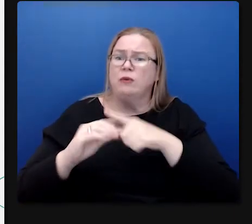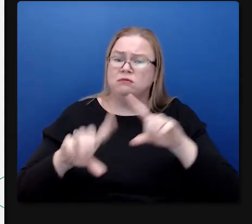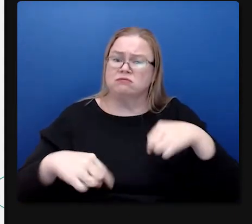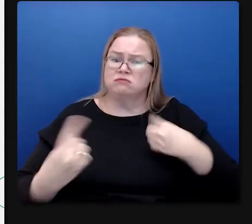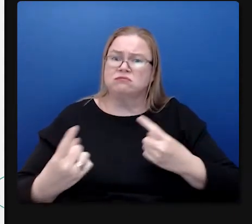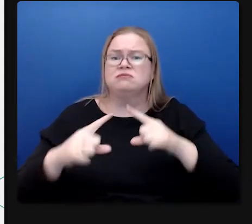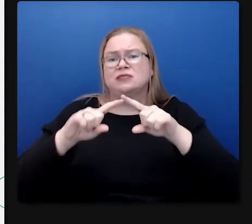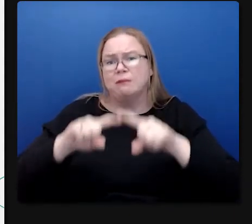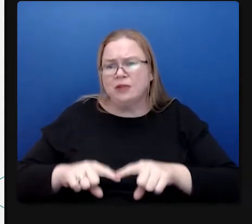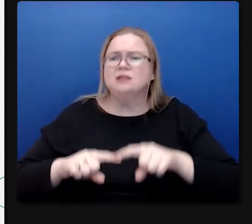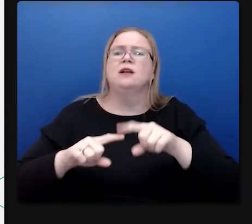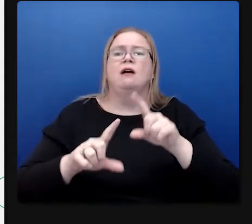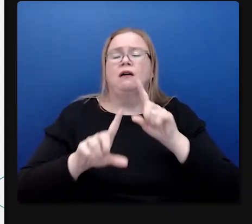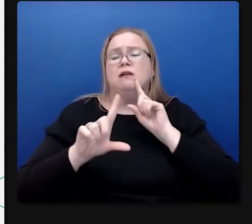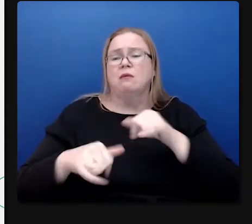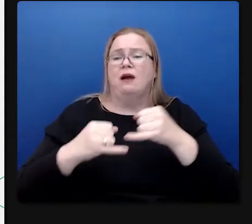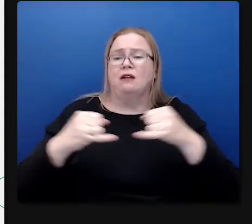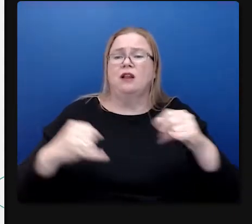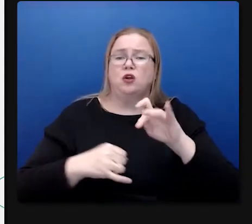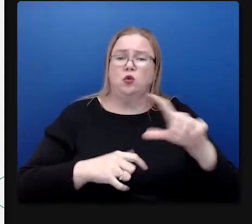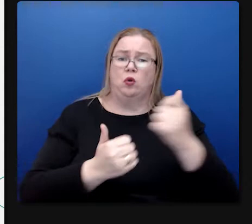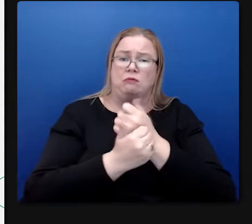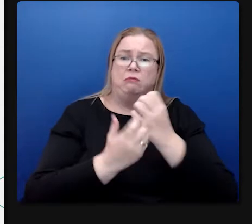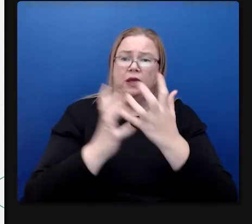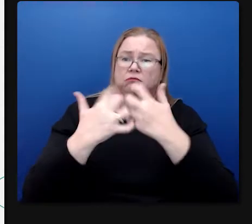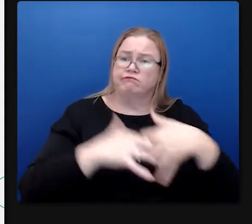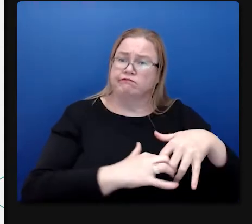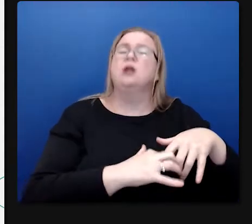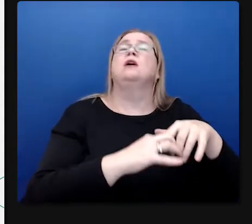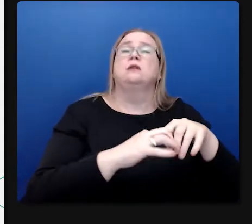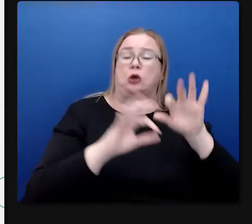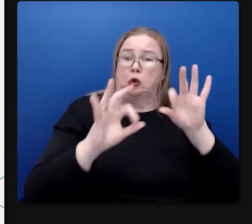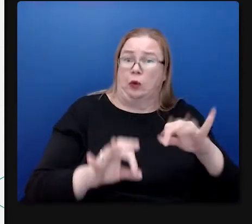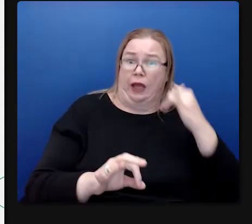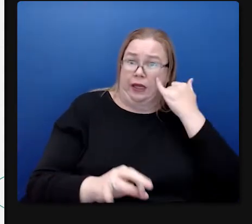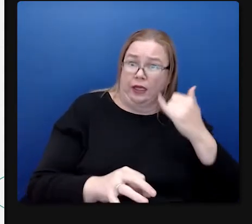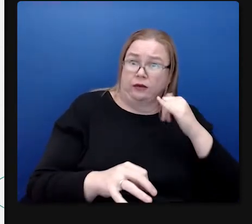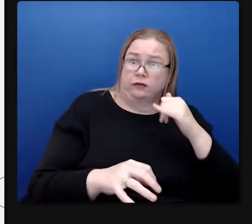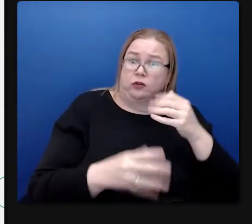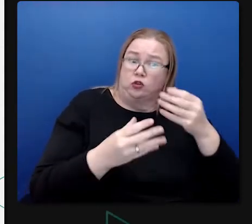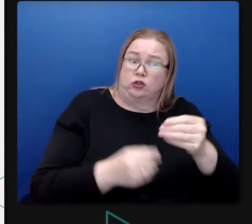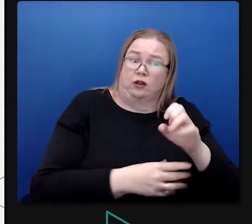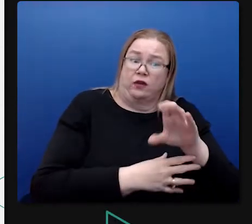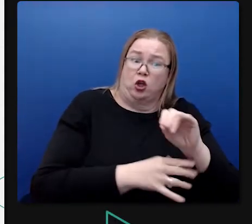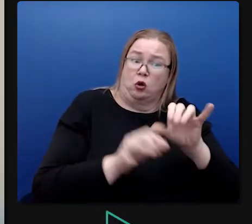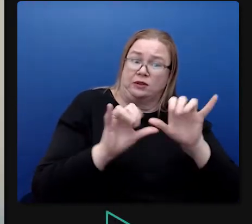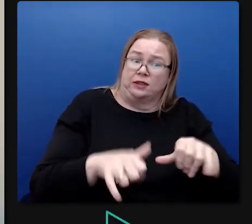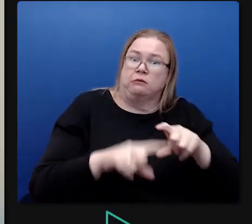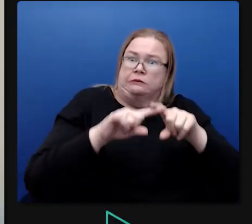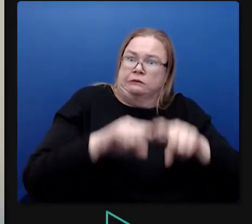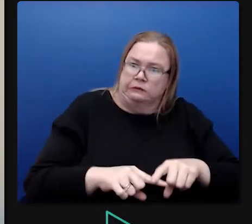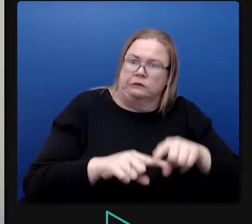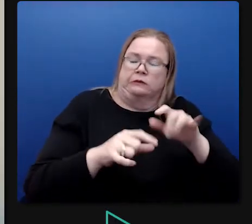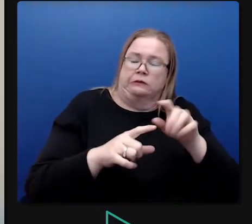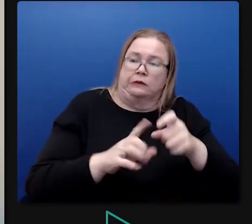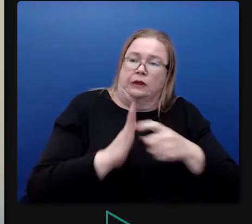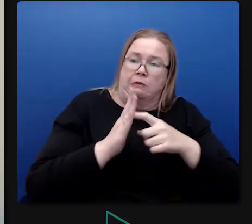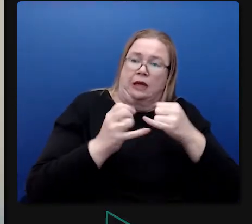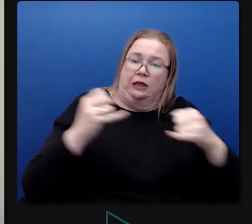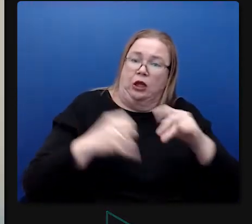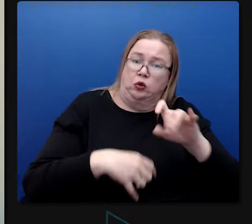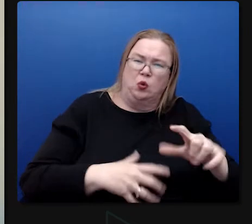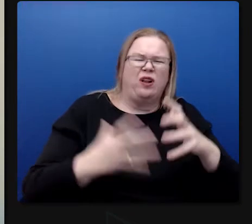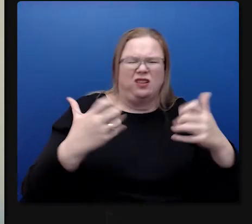about tends to rely on command line tools to make it work, which is great if you're dealing with software ecosystems that rely heavily on command line